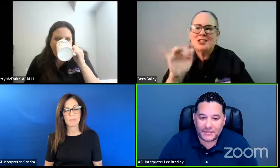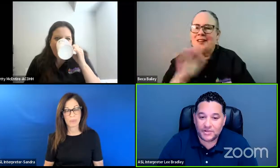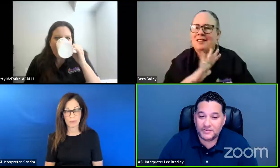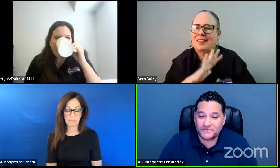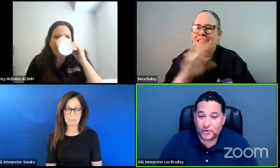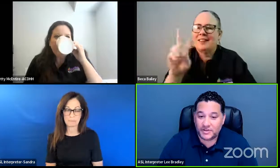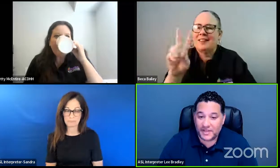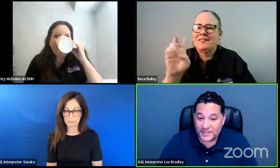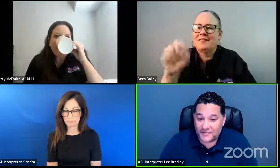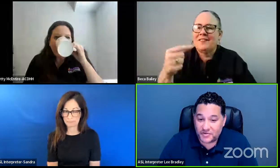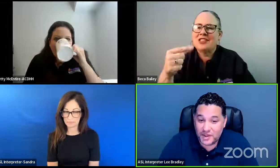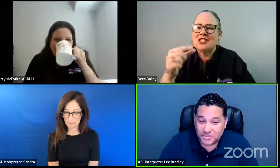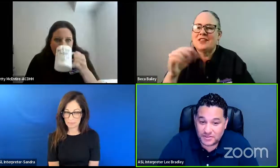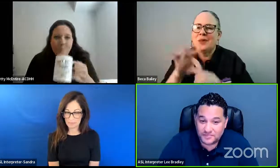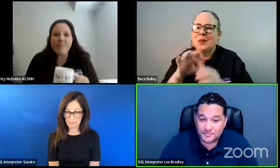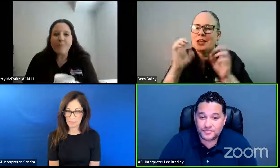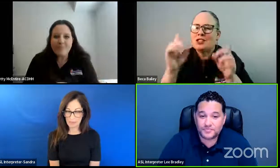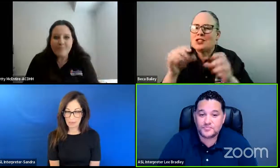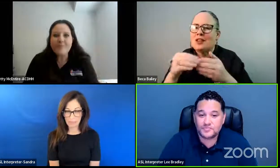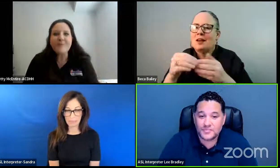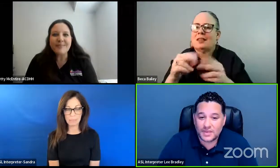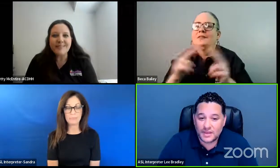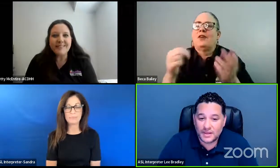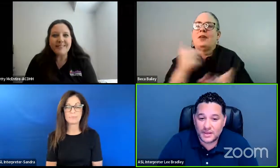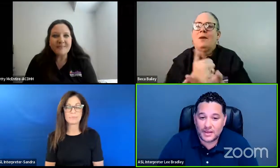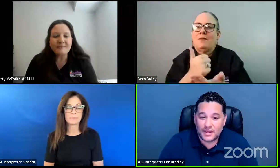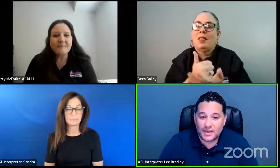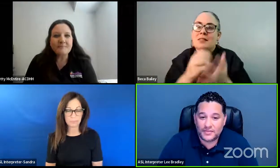Got it. I'm looking forward to getting that information.